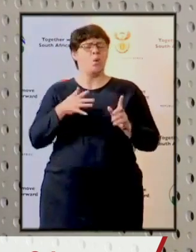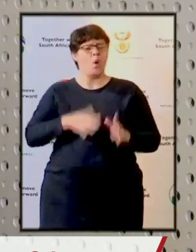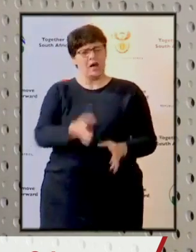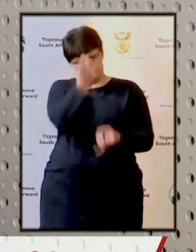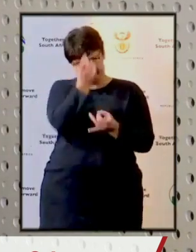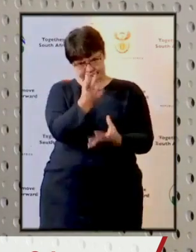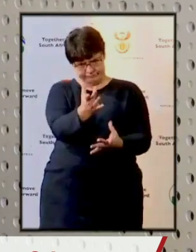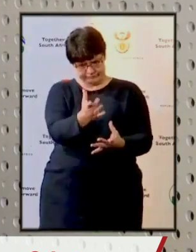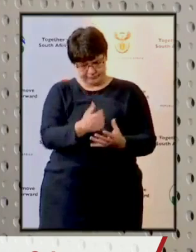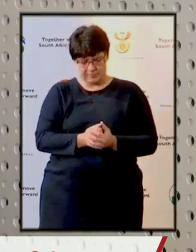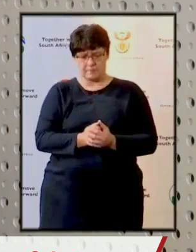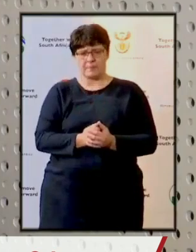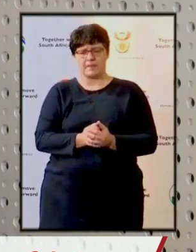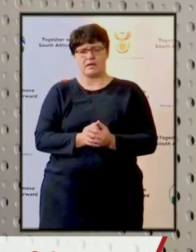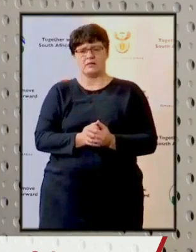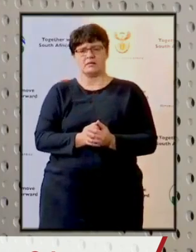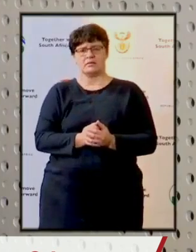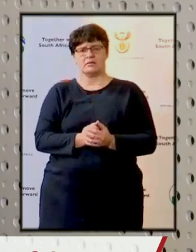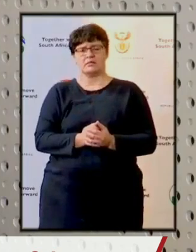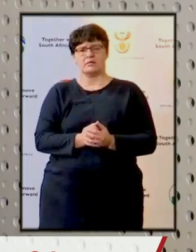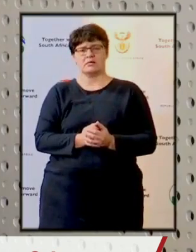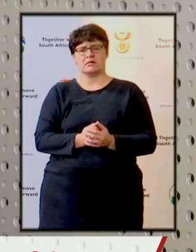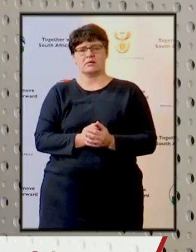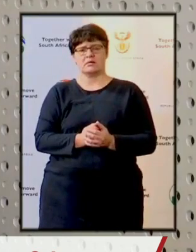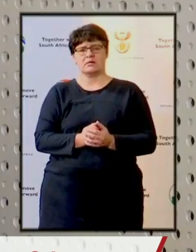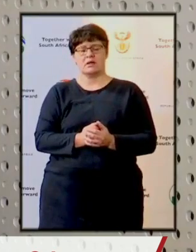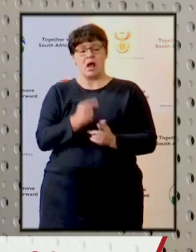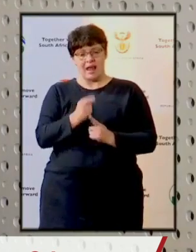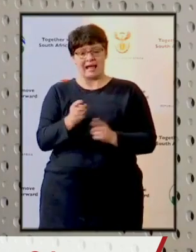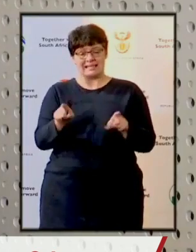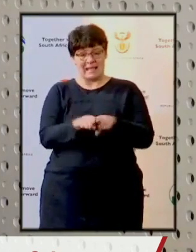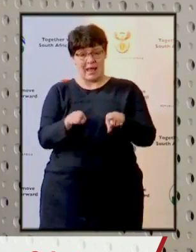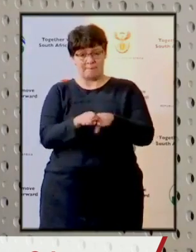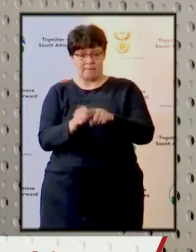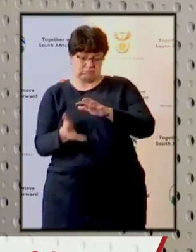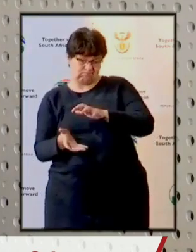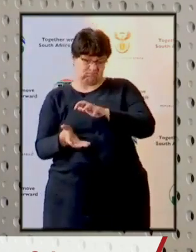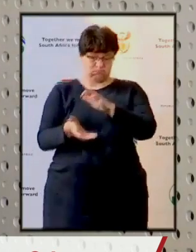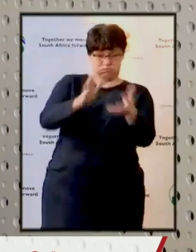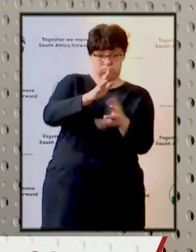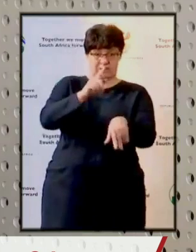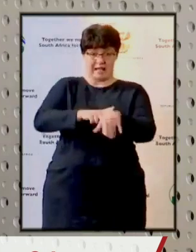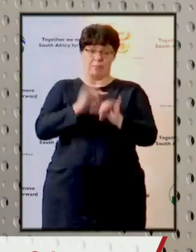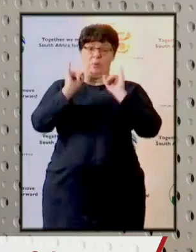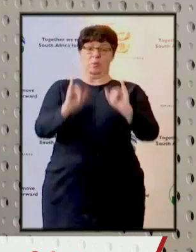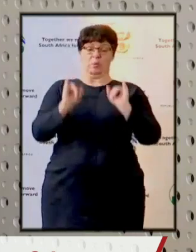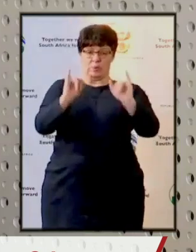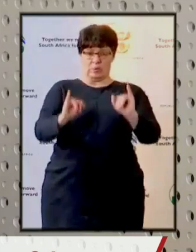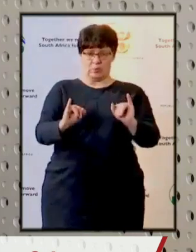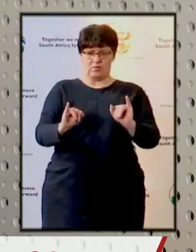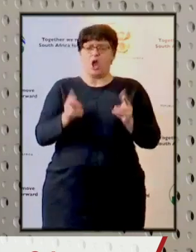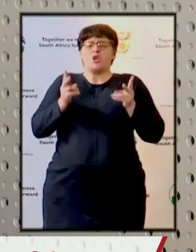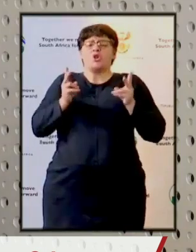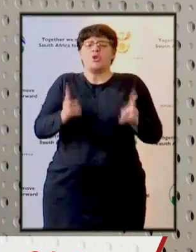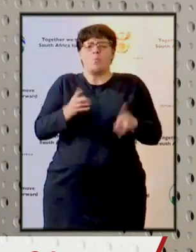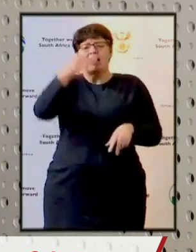that the processes we're in a pandemic, a crisis, is very different to the normal processes